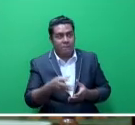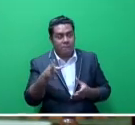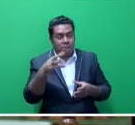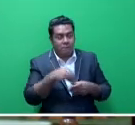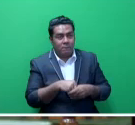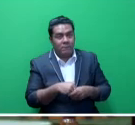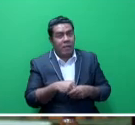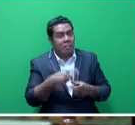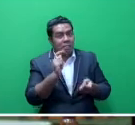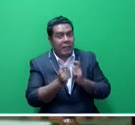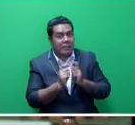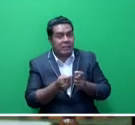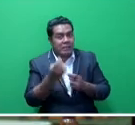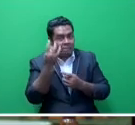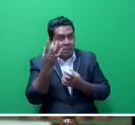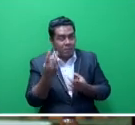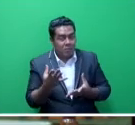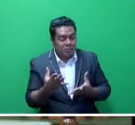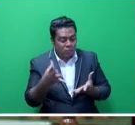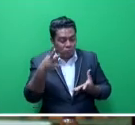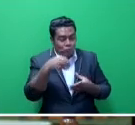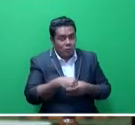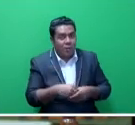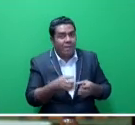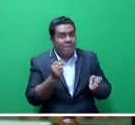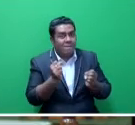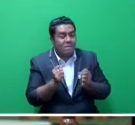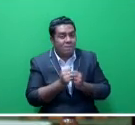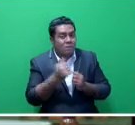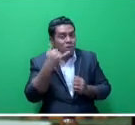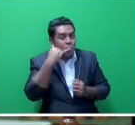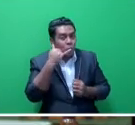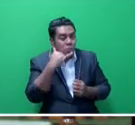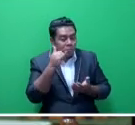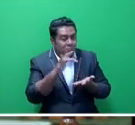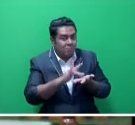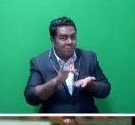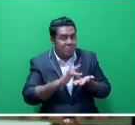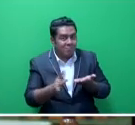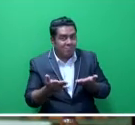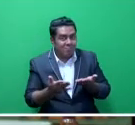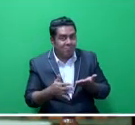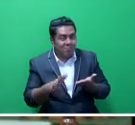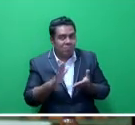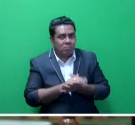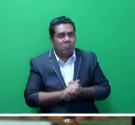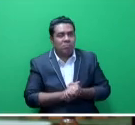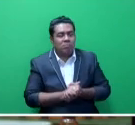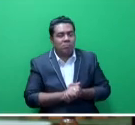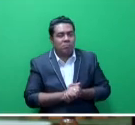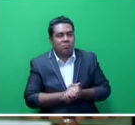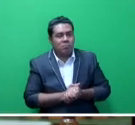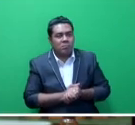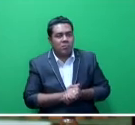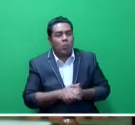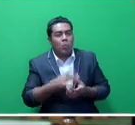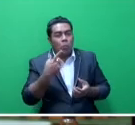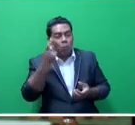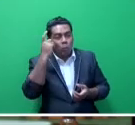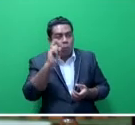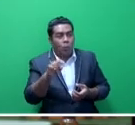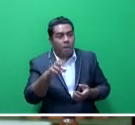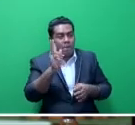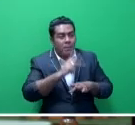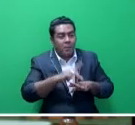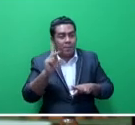test information right on their smartphones, or paper printed with readable parts such as barcodes or QR codes. We're calling these passports,